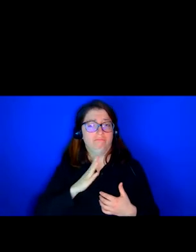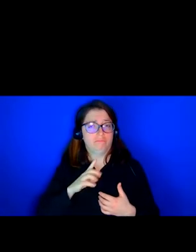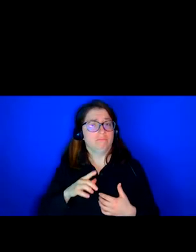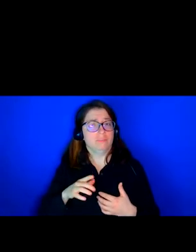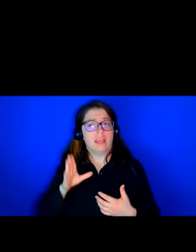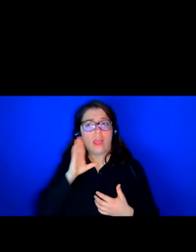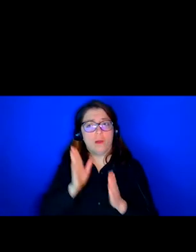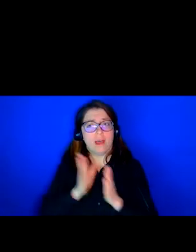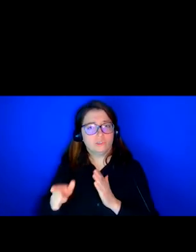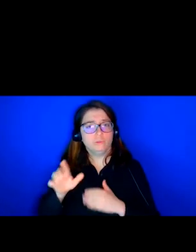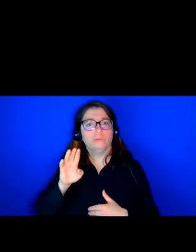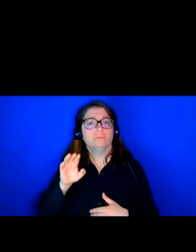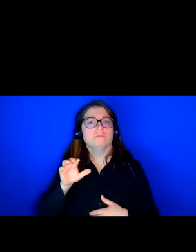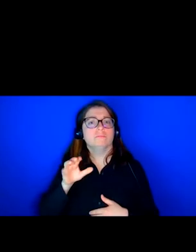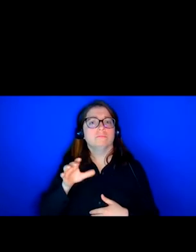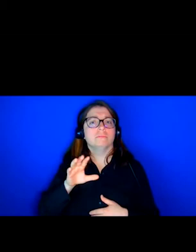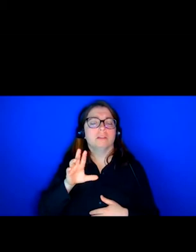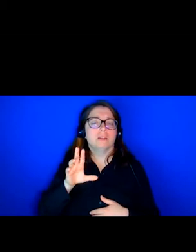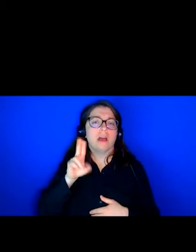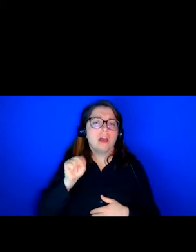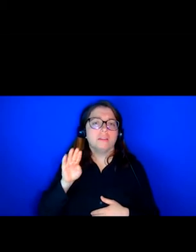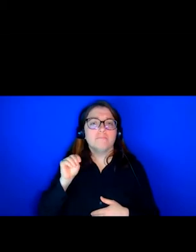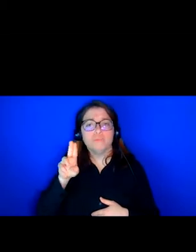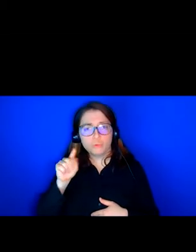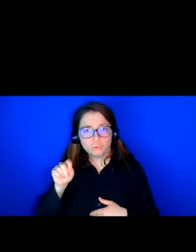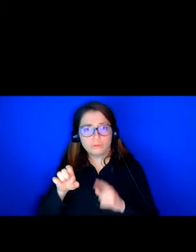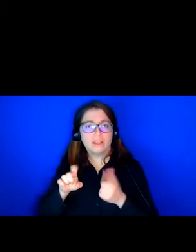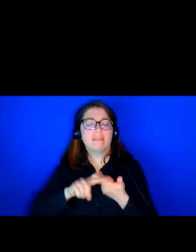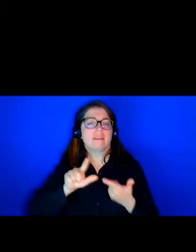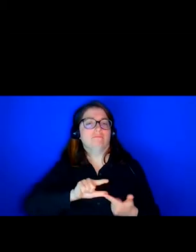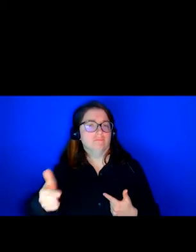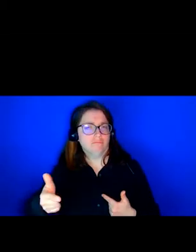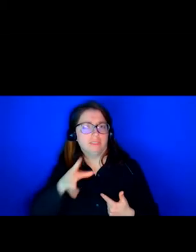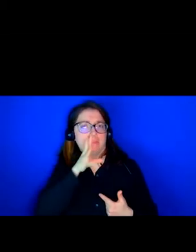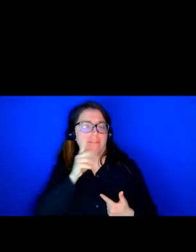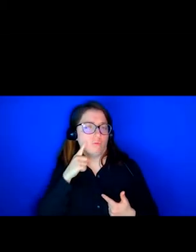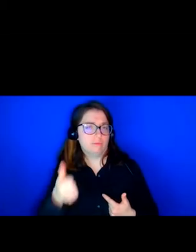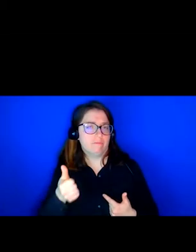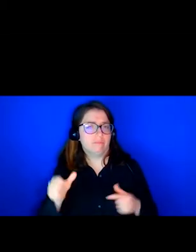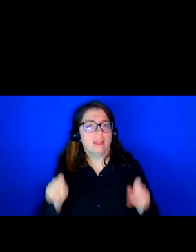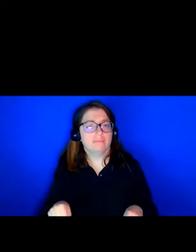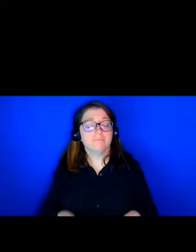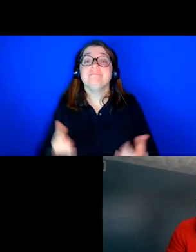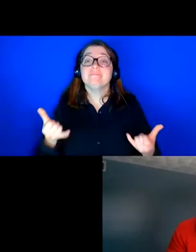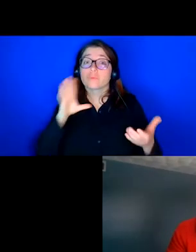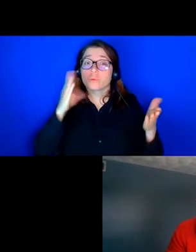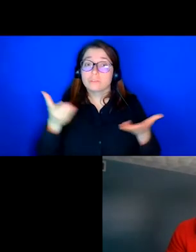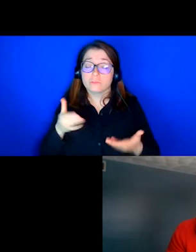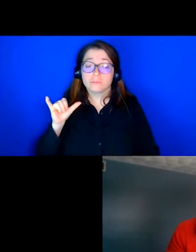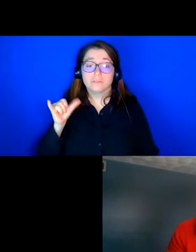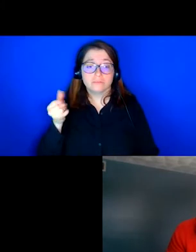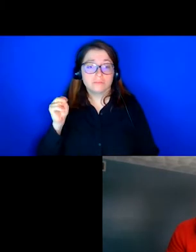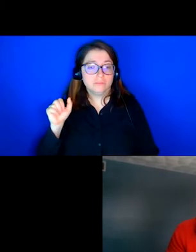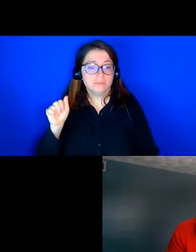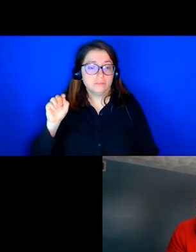presentation. I'm going to now introduce Jonathan, who will be presenting today on